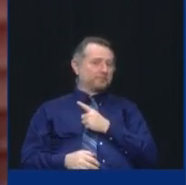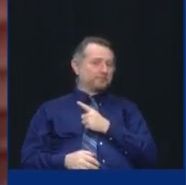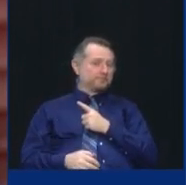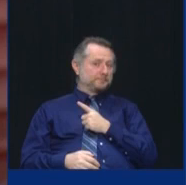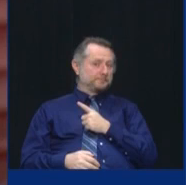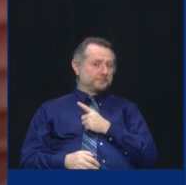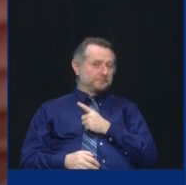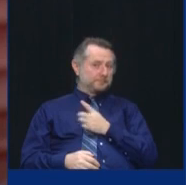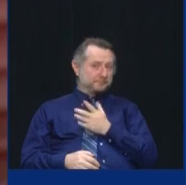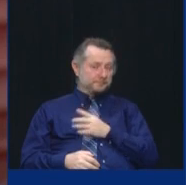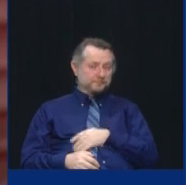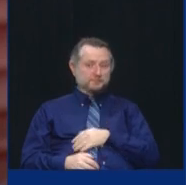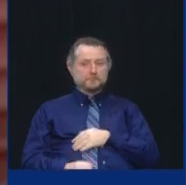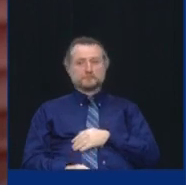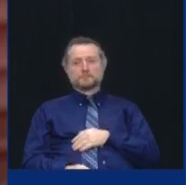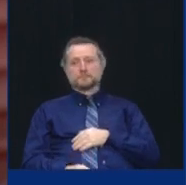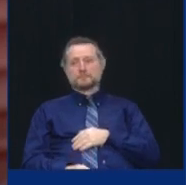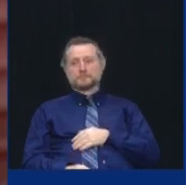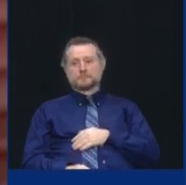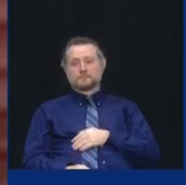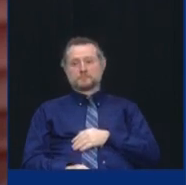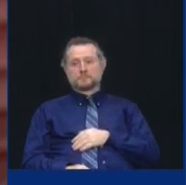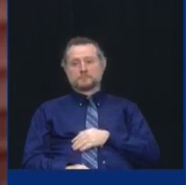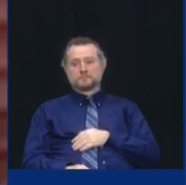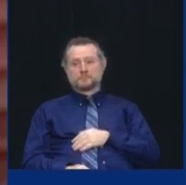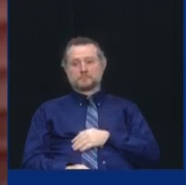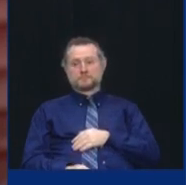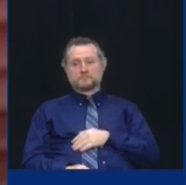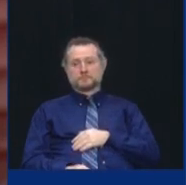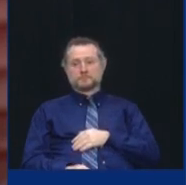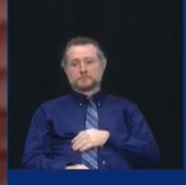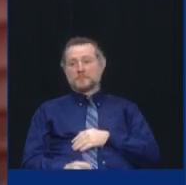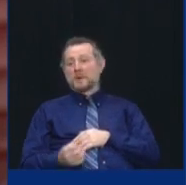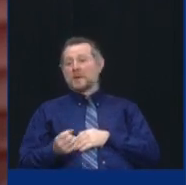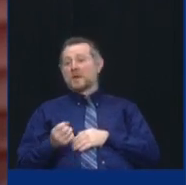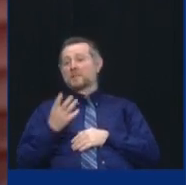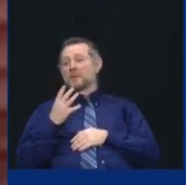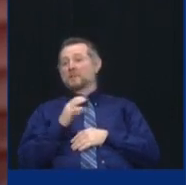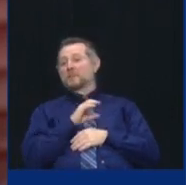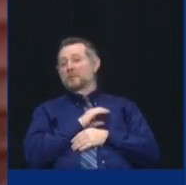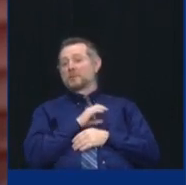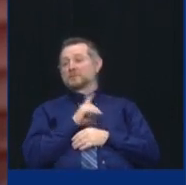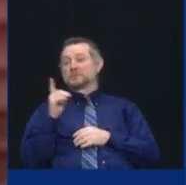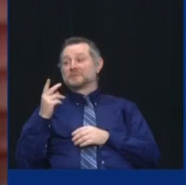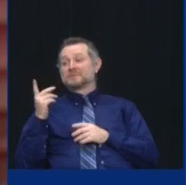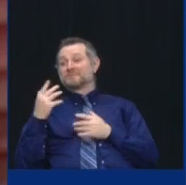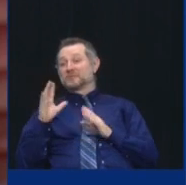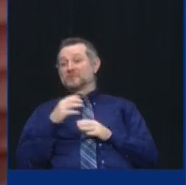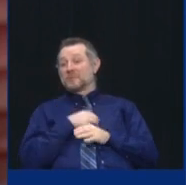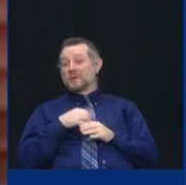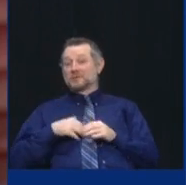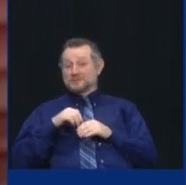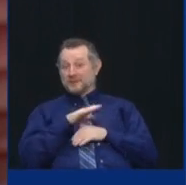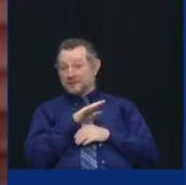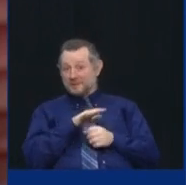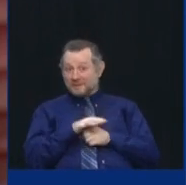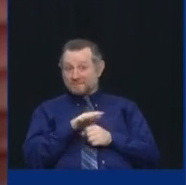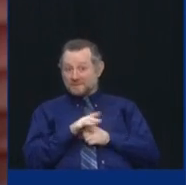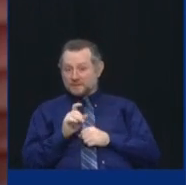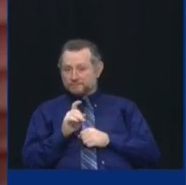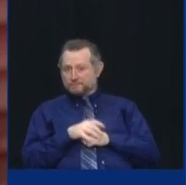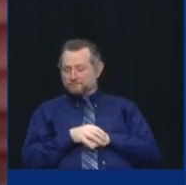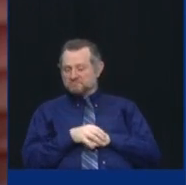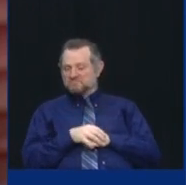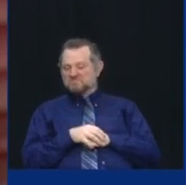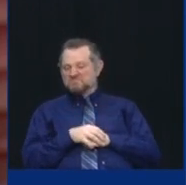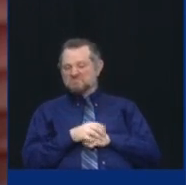Now, are the number of police that he sent enough? I don't think